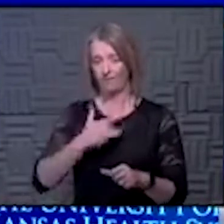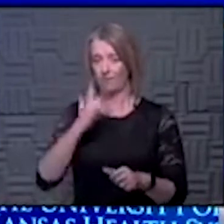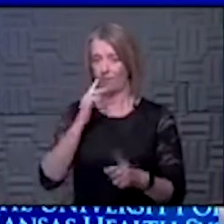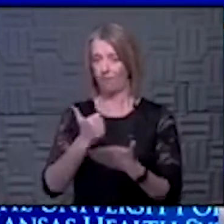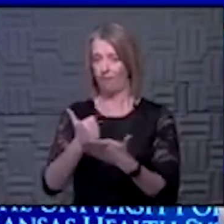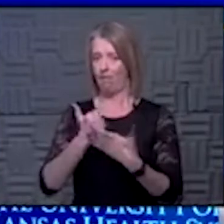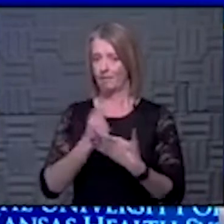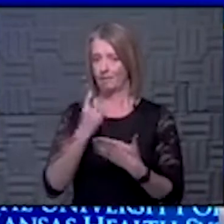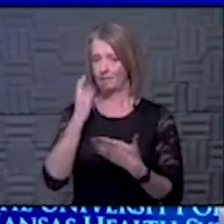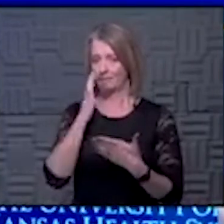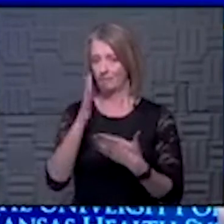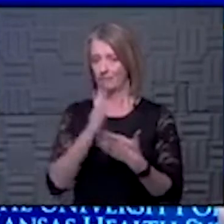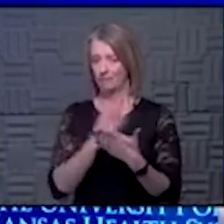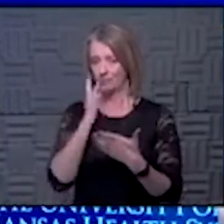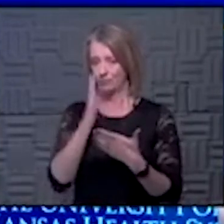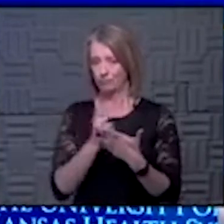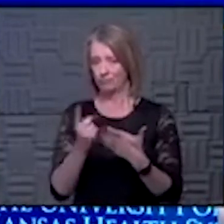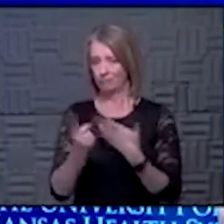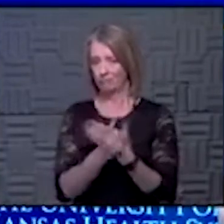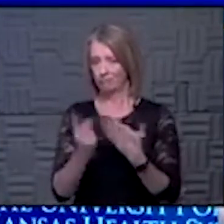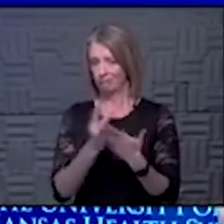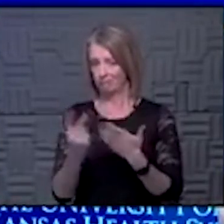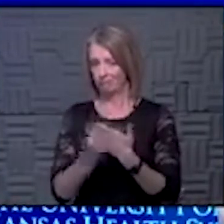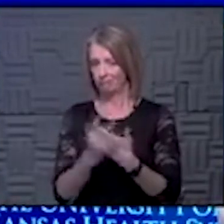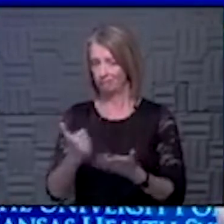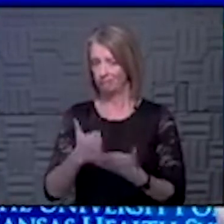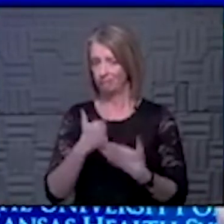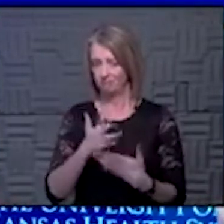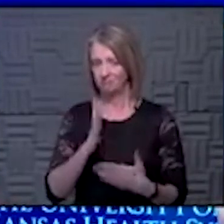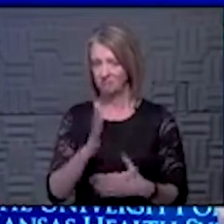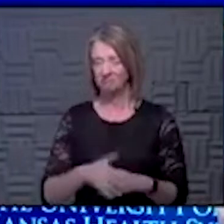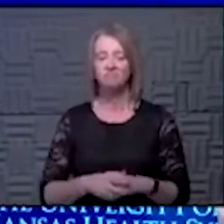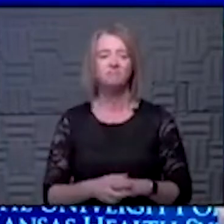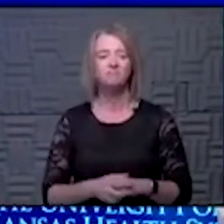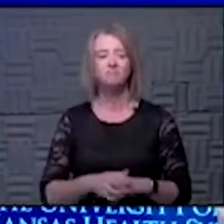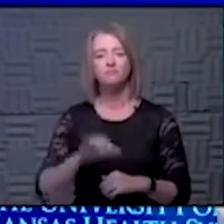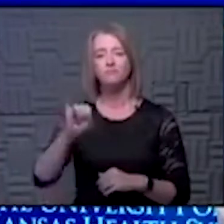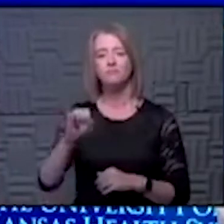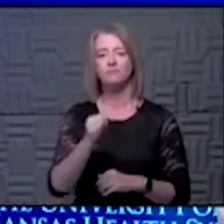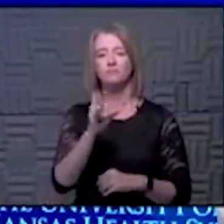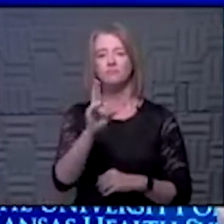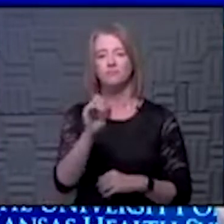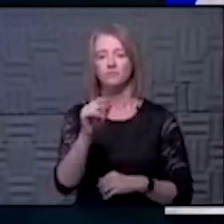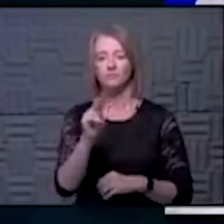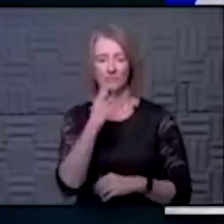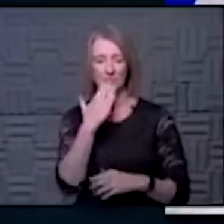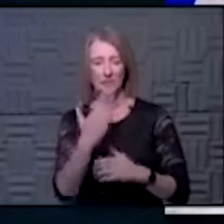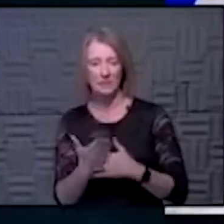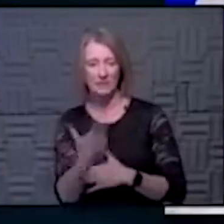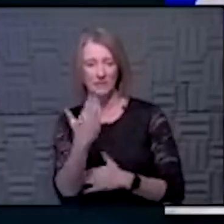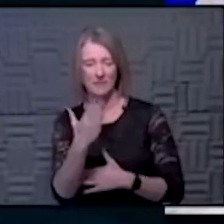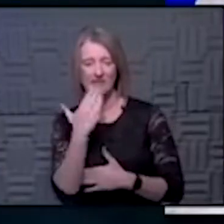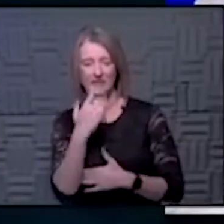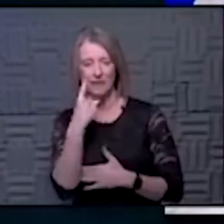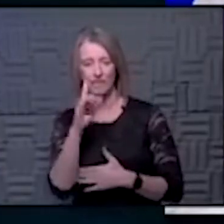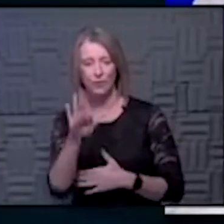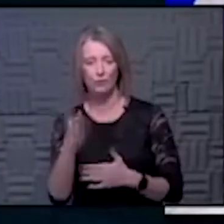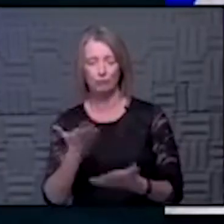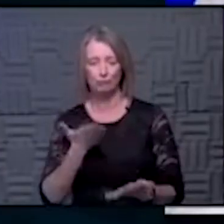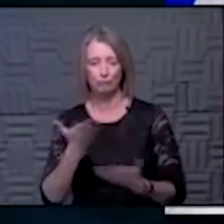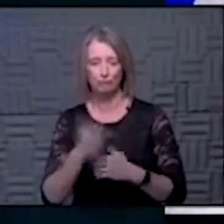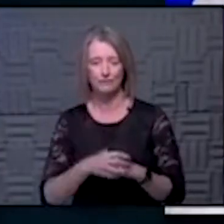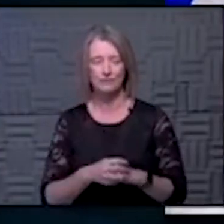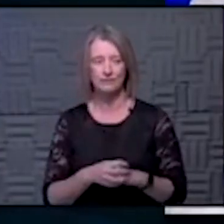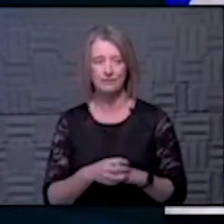So much more to come on that, I'm sure, as well. Justin, good morning. Thank you for your